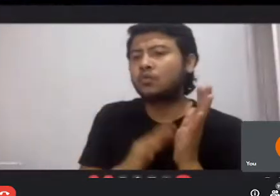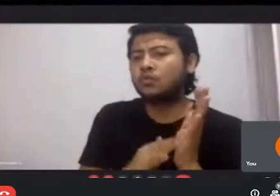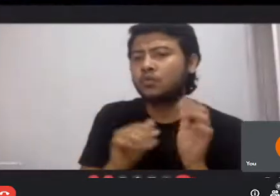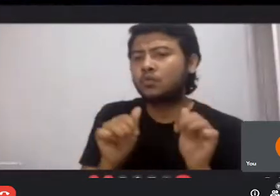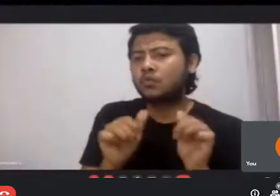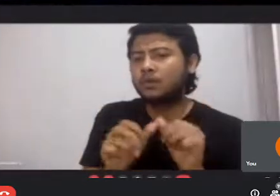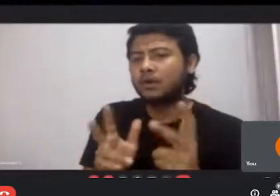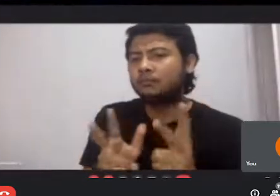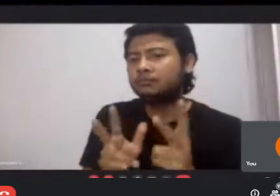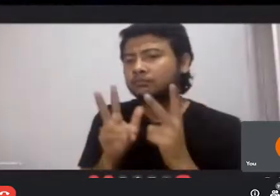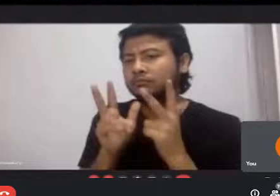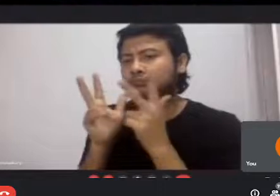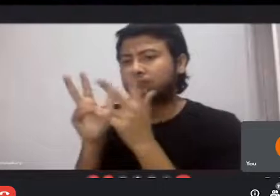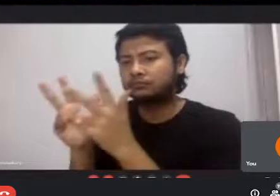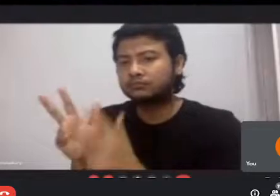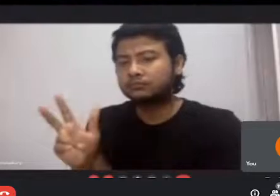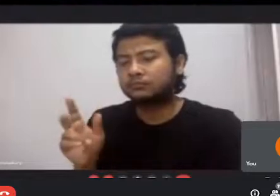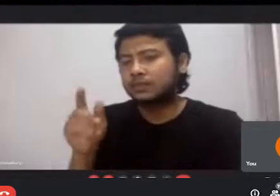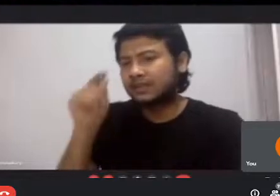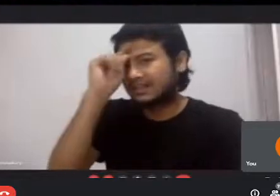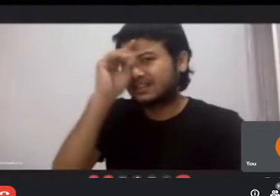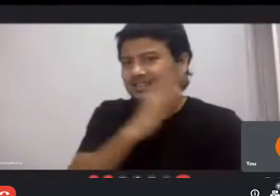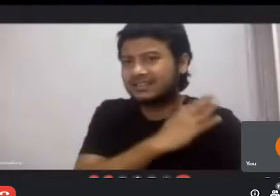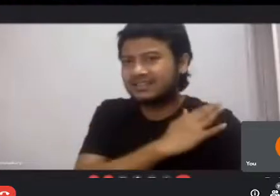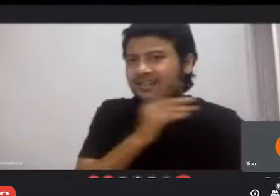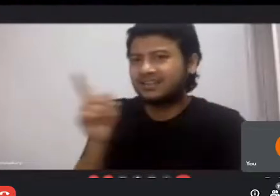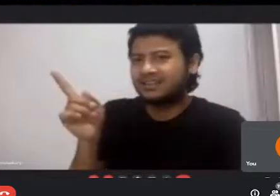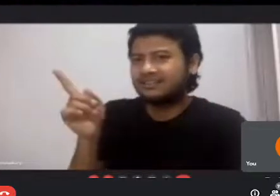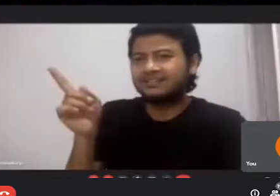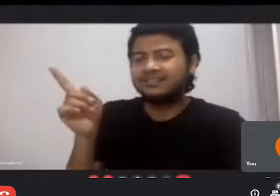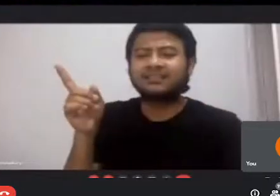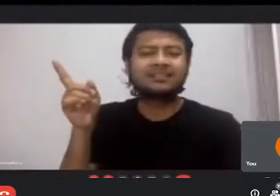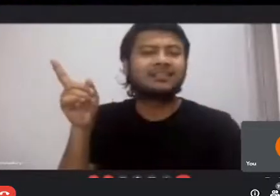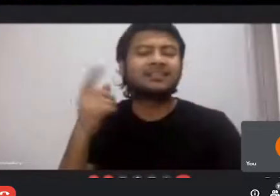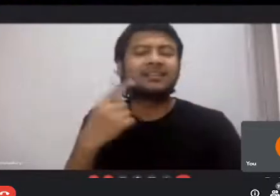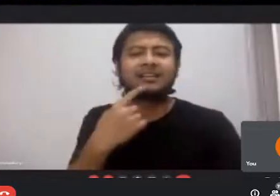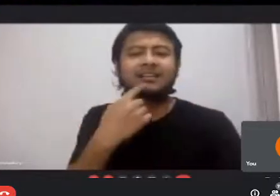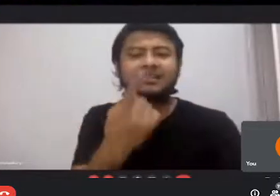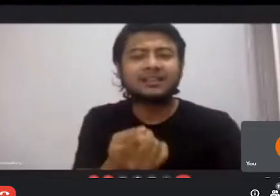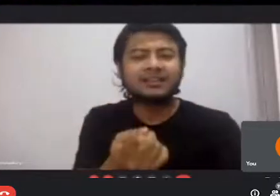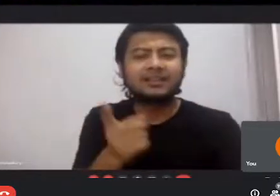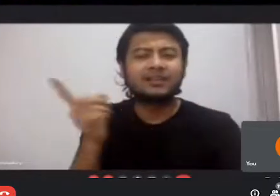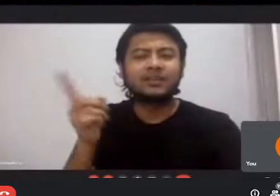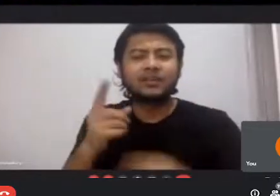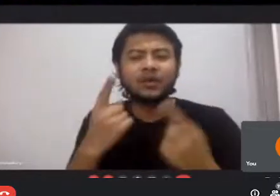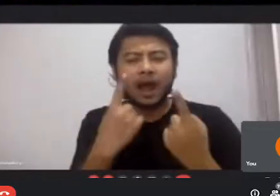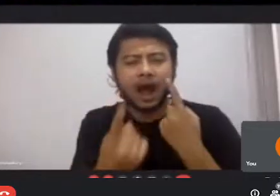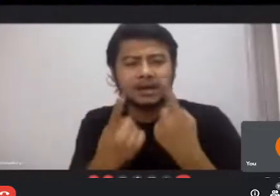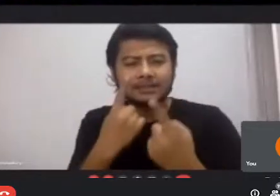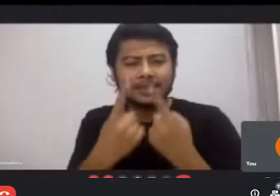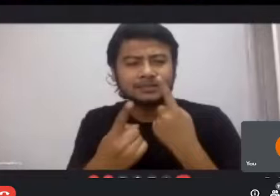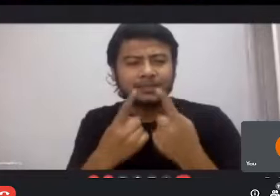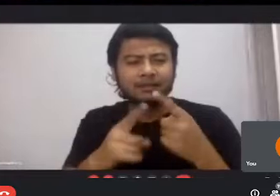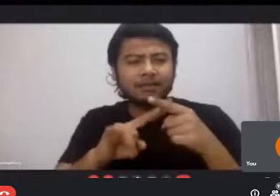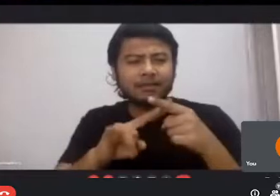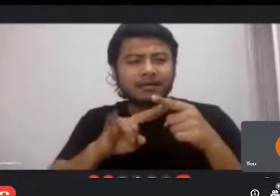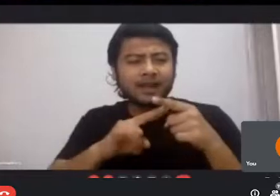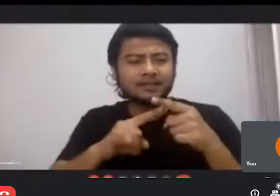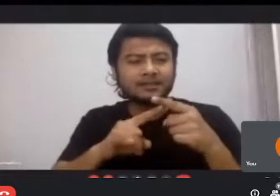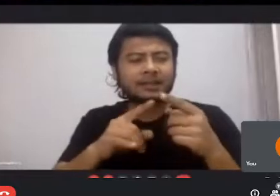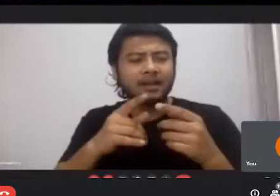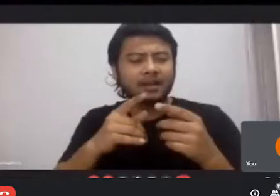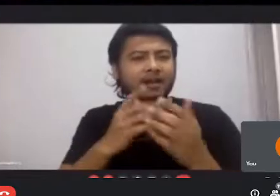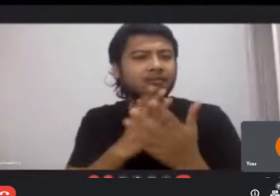you are using different assessment methods. Like, do you